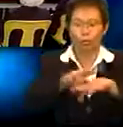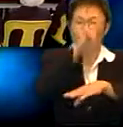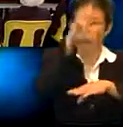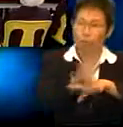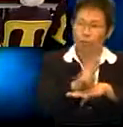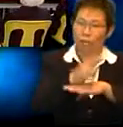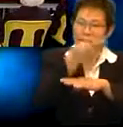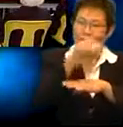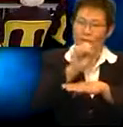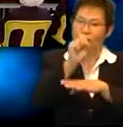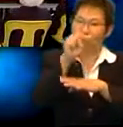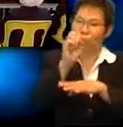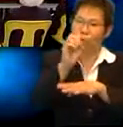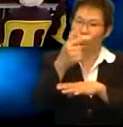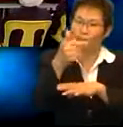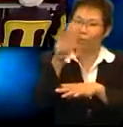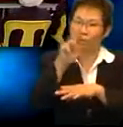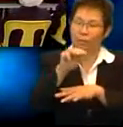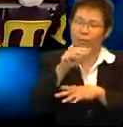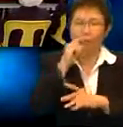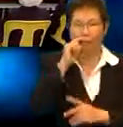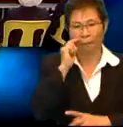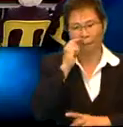mode using a histogram.